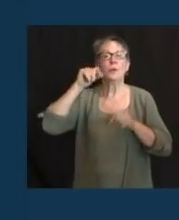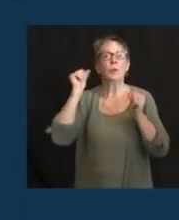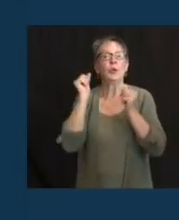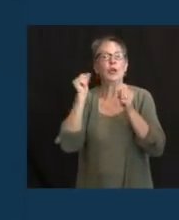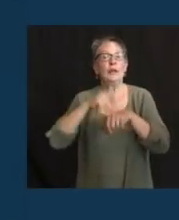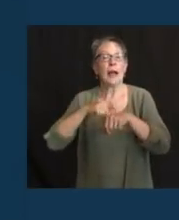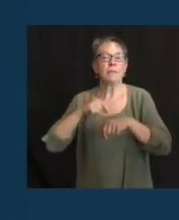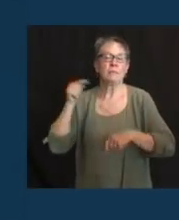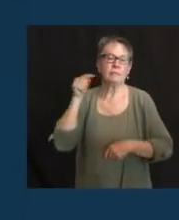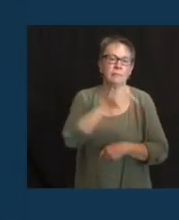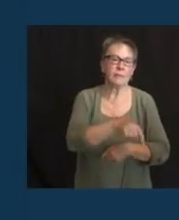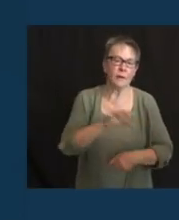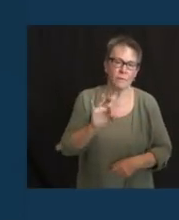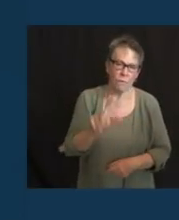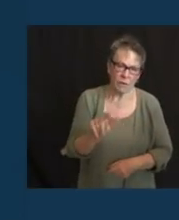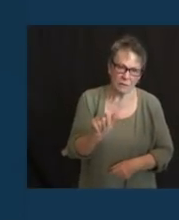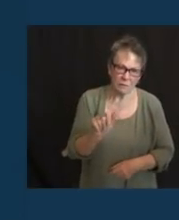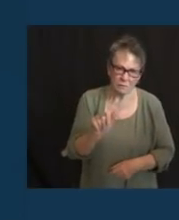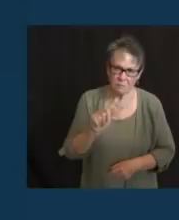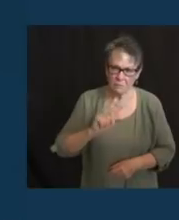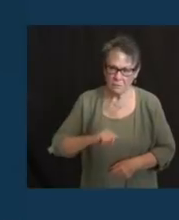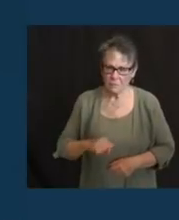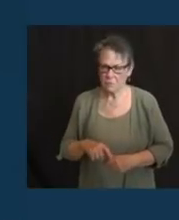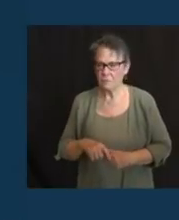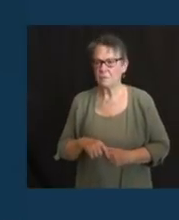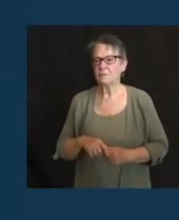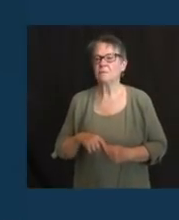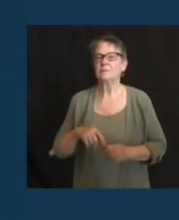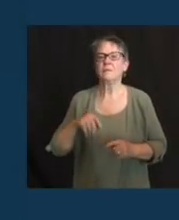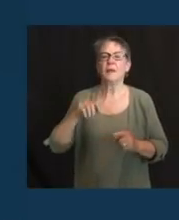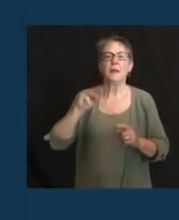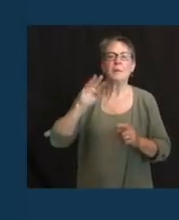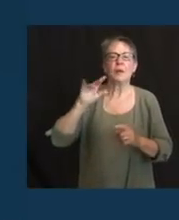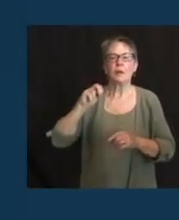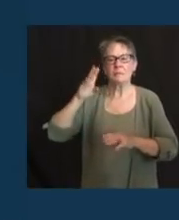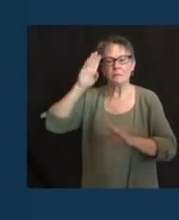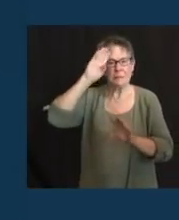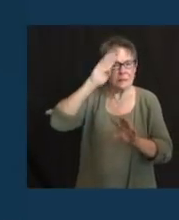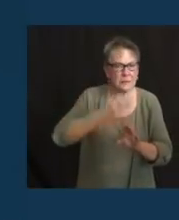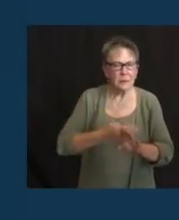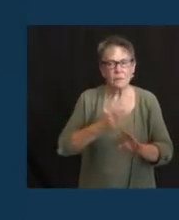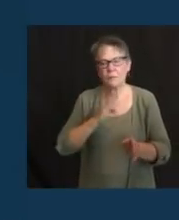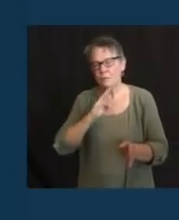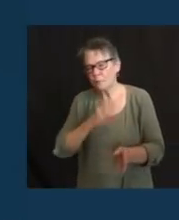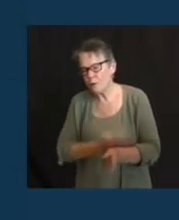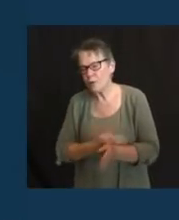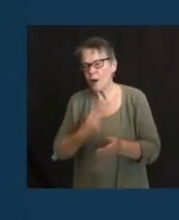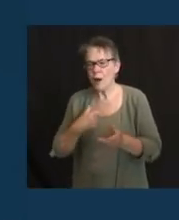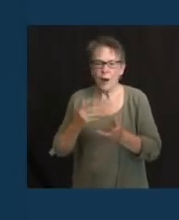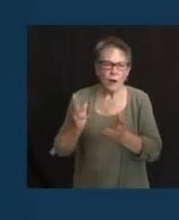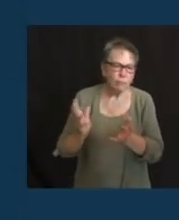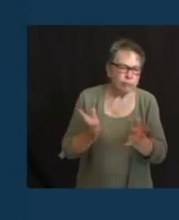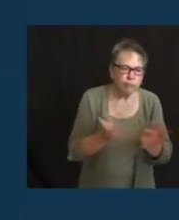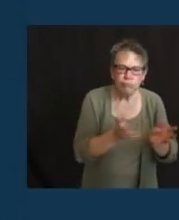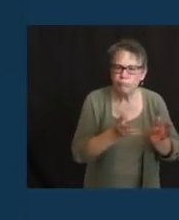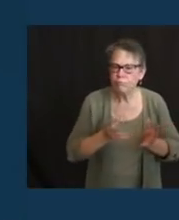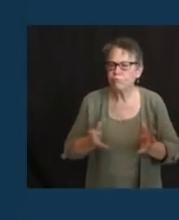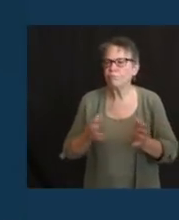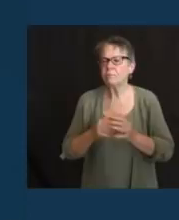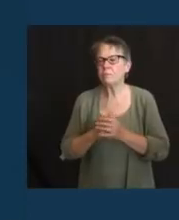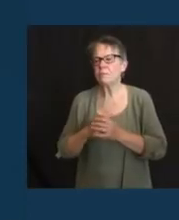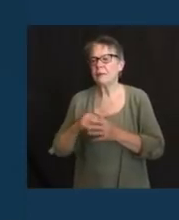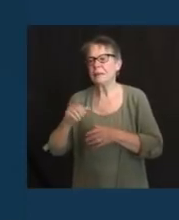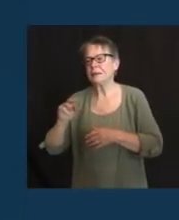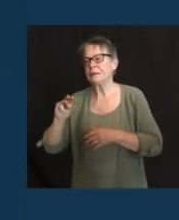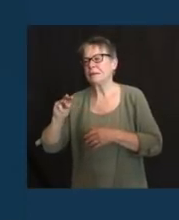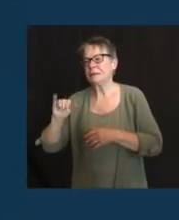and her daughter, Abby, with whom I had the great honor of speaking. And Sid leaves his daughter, Mindy, and son, David, who I also spoke with.